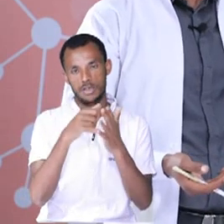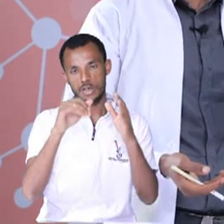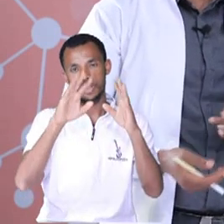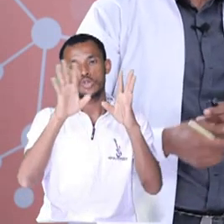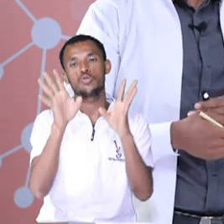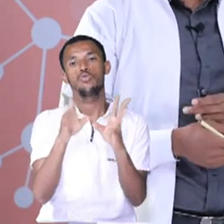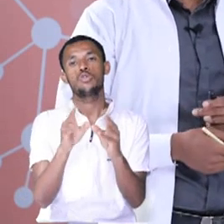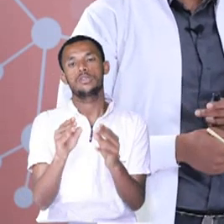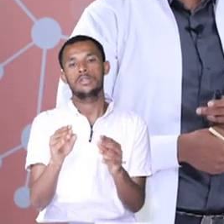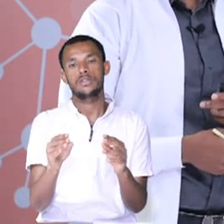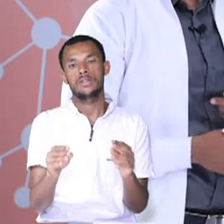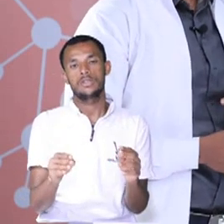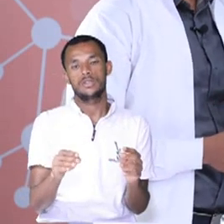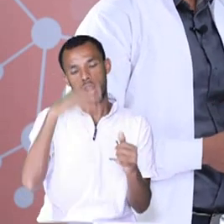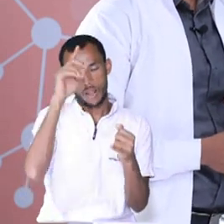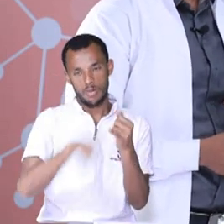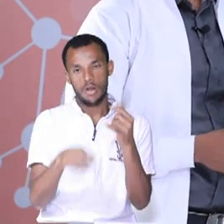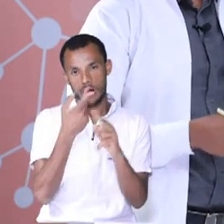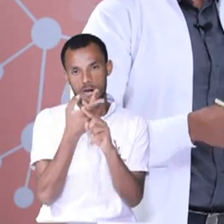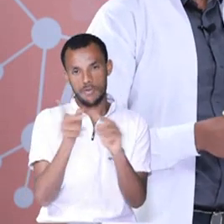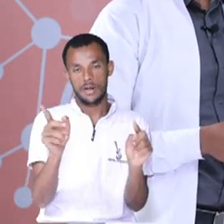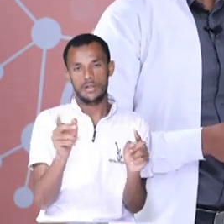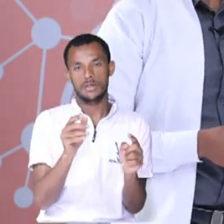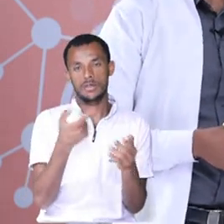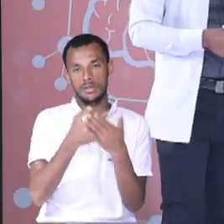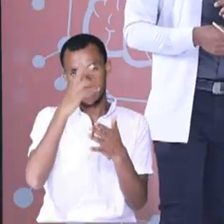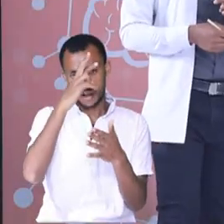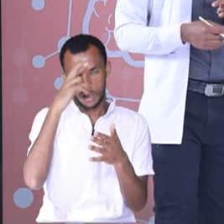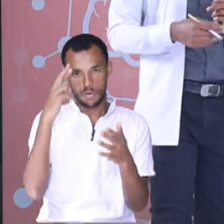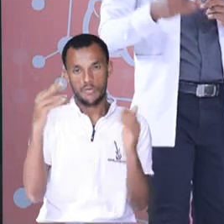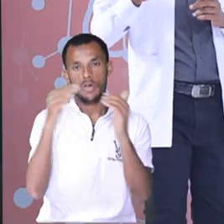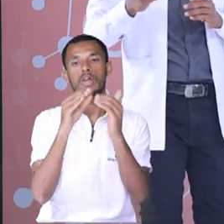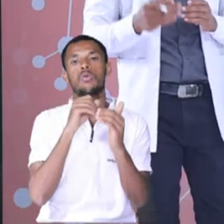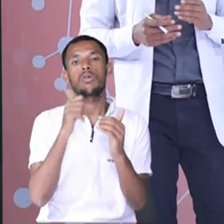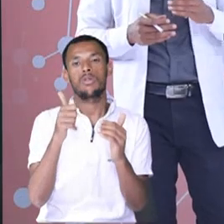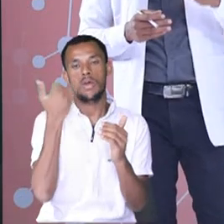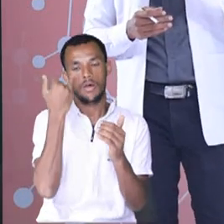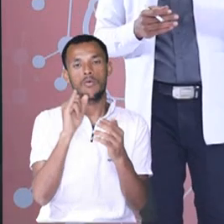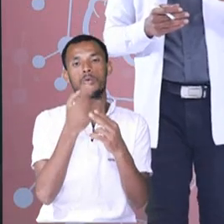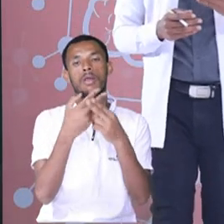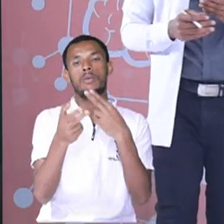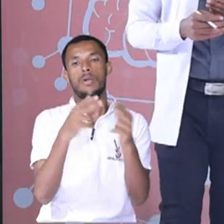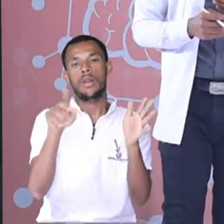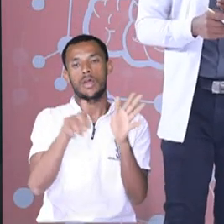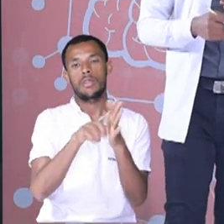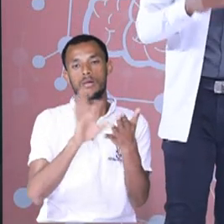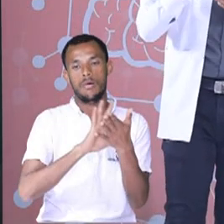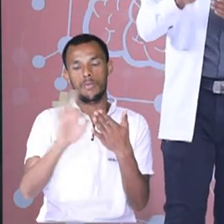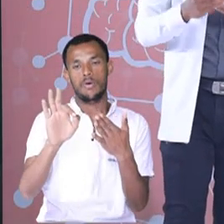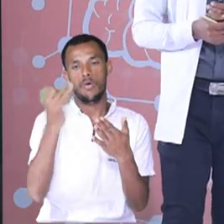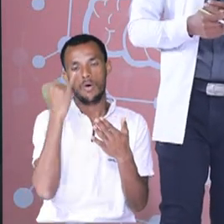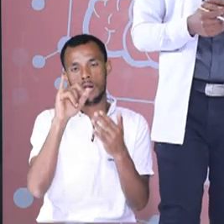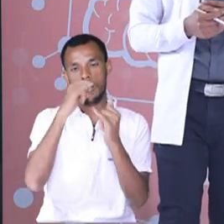solution set. The last one, or the difference, is in the case of inequality, if you multiply by negative number or